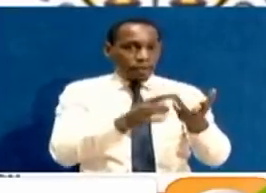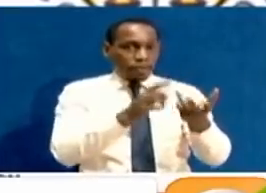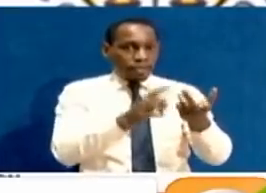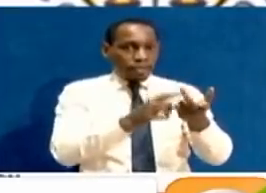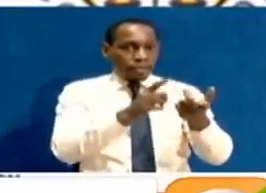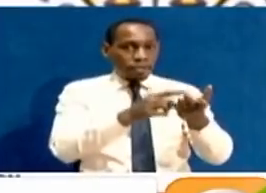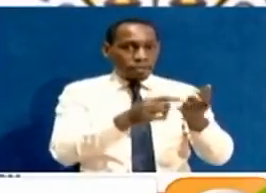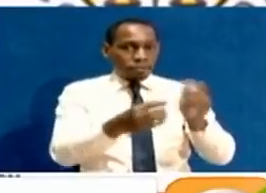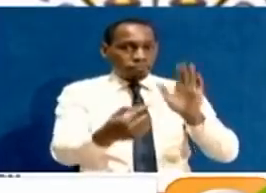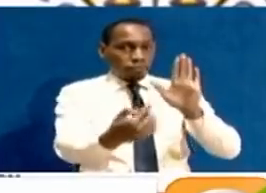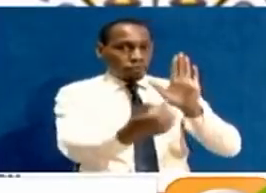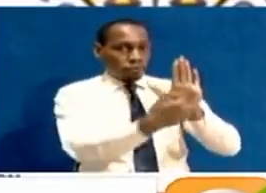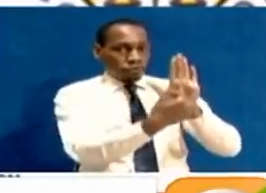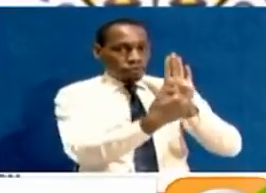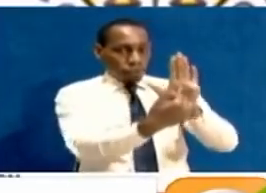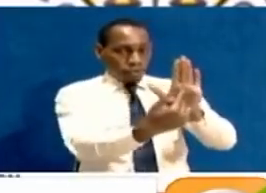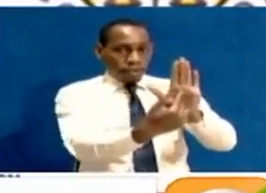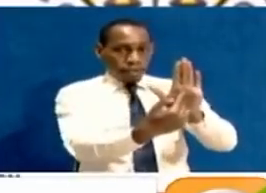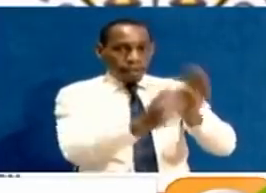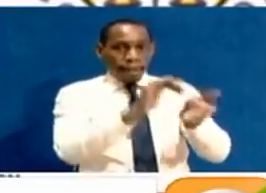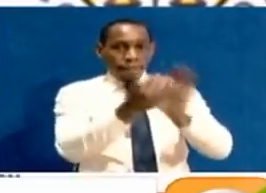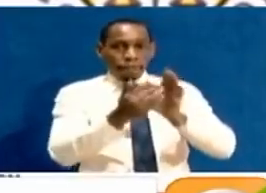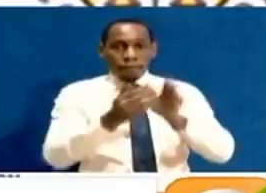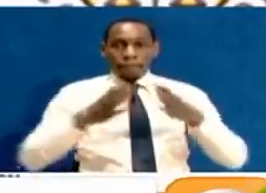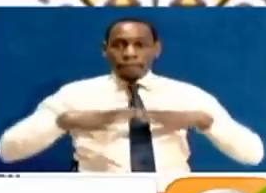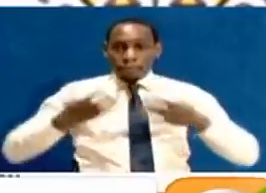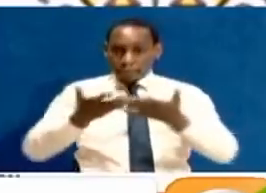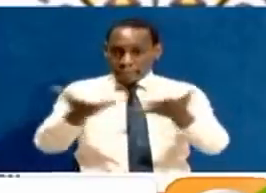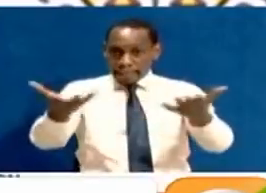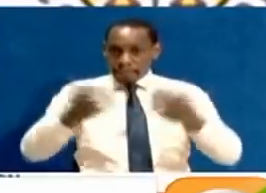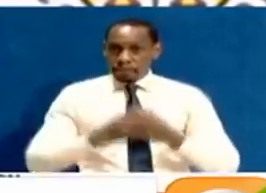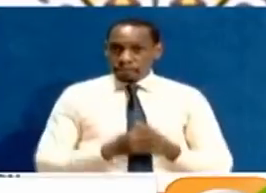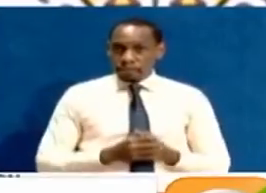tallied shall be displayed to the public.